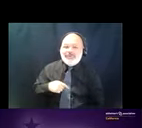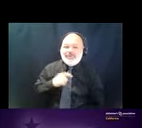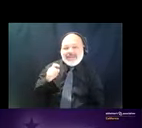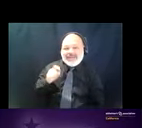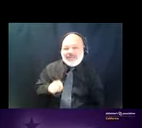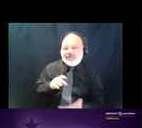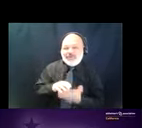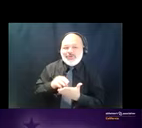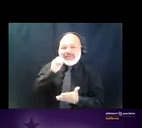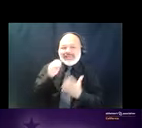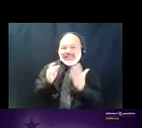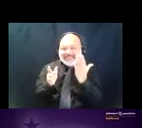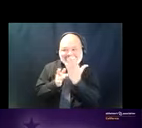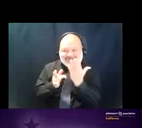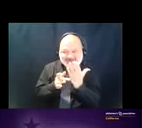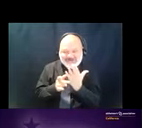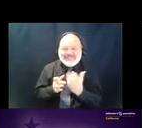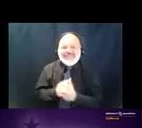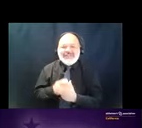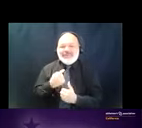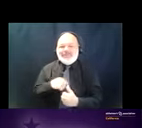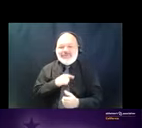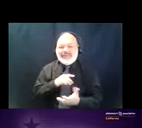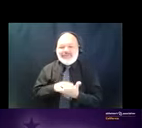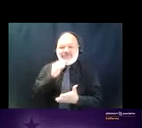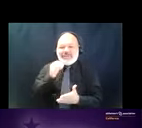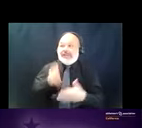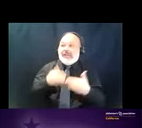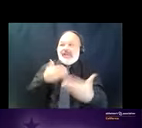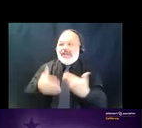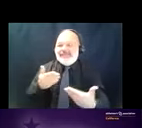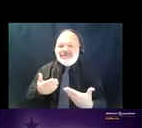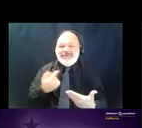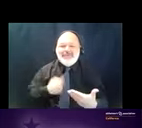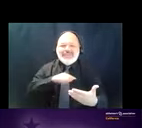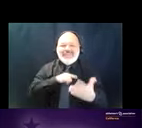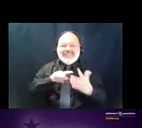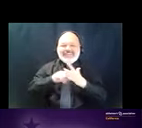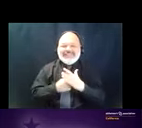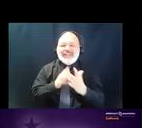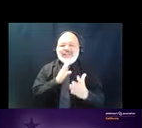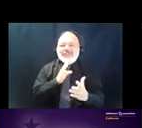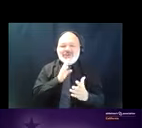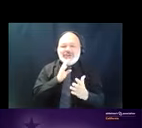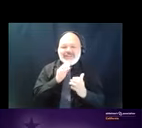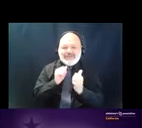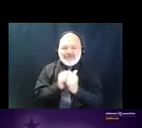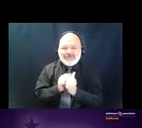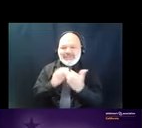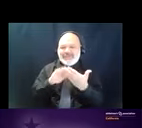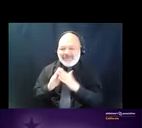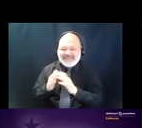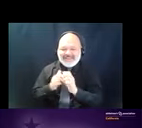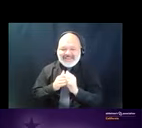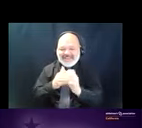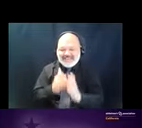we have to learn technology. We have to get to speed. So we began talking with our volunteers, community leaders,